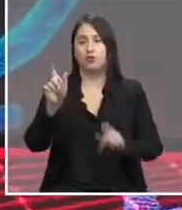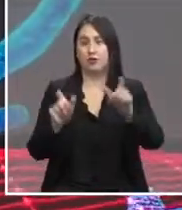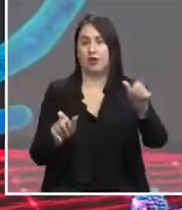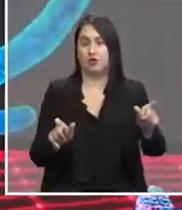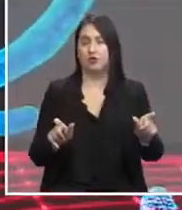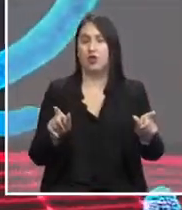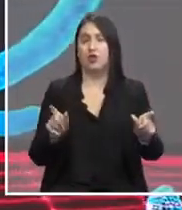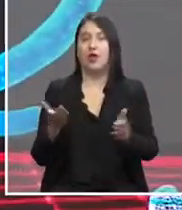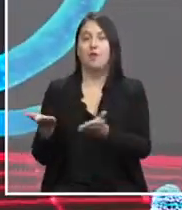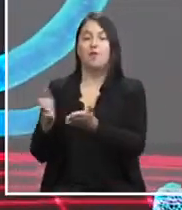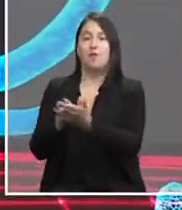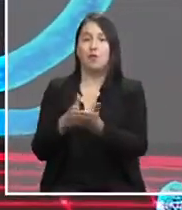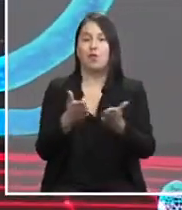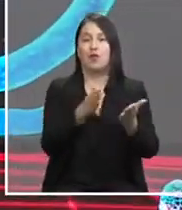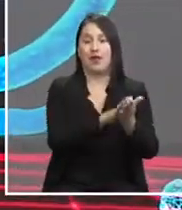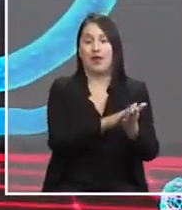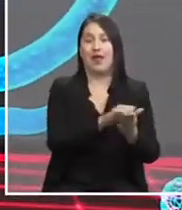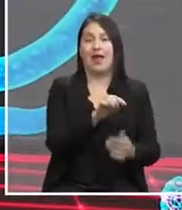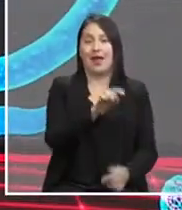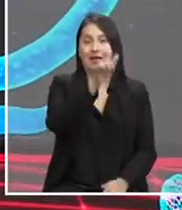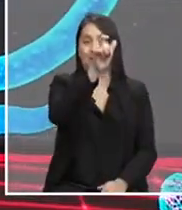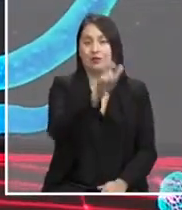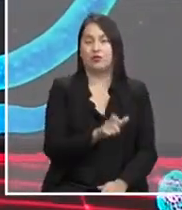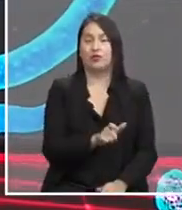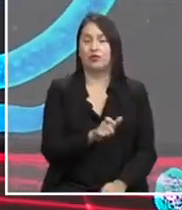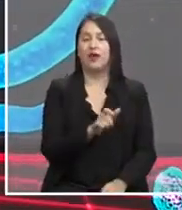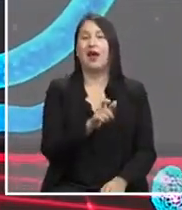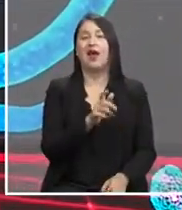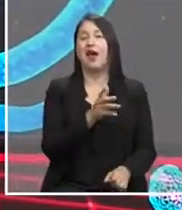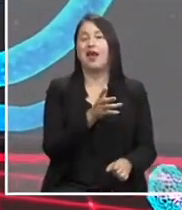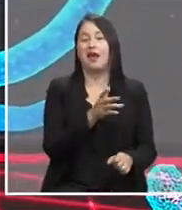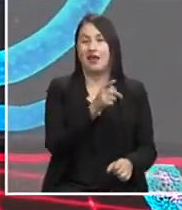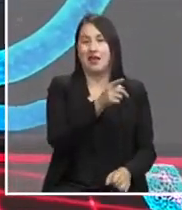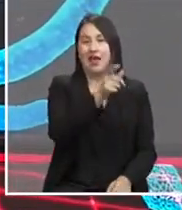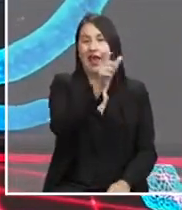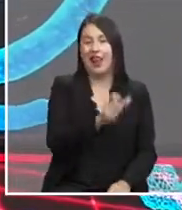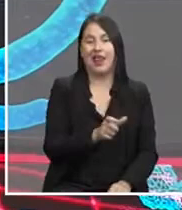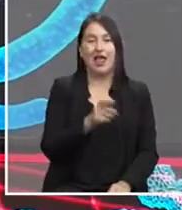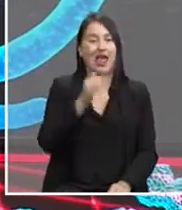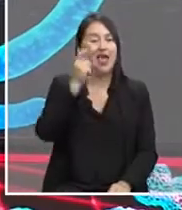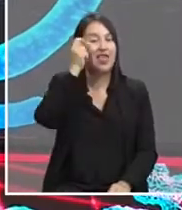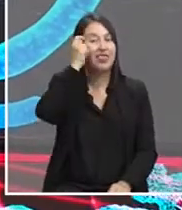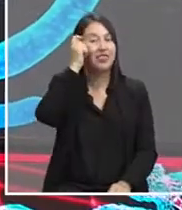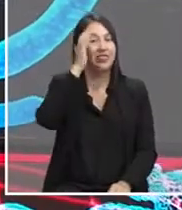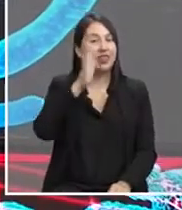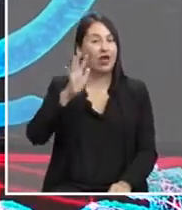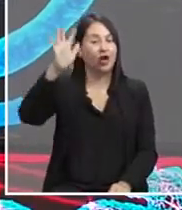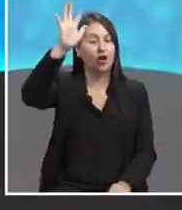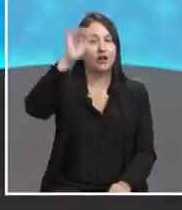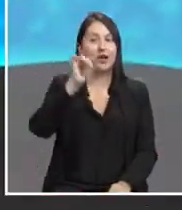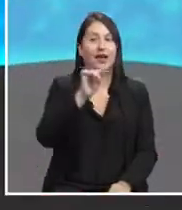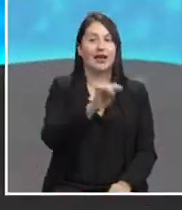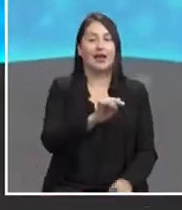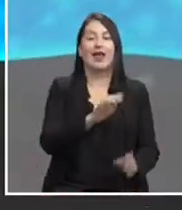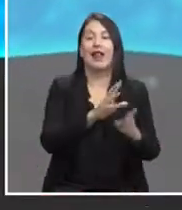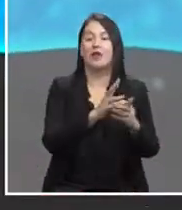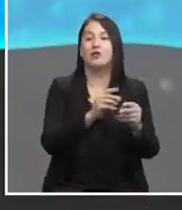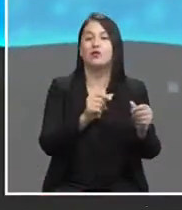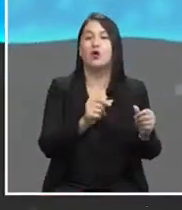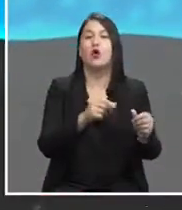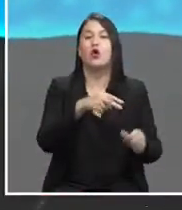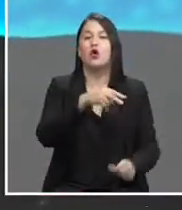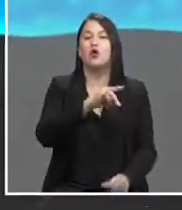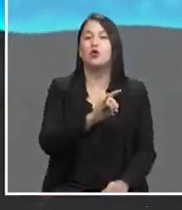was a theorist of nuclear deterrence. And he said that the bomb, the nuclear bomb, put an end to